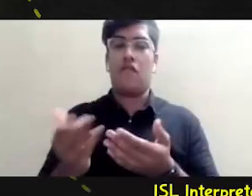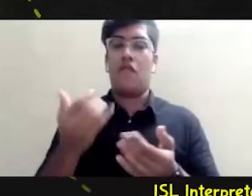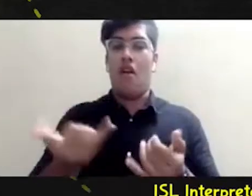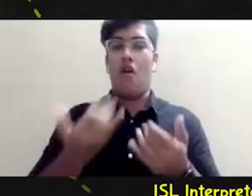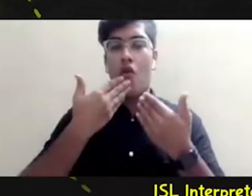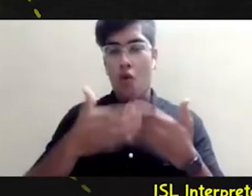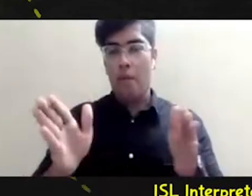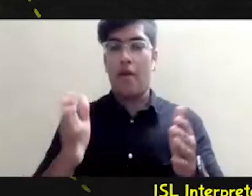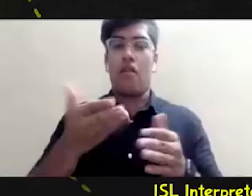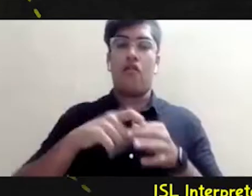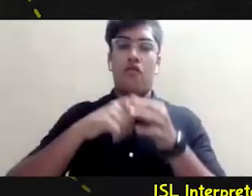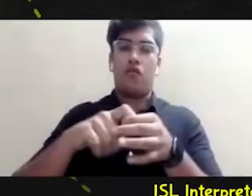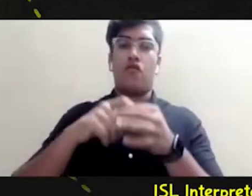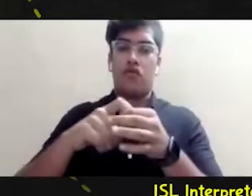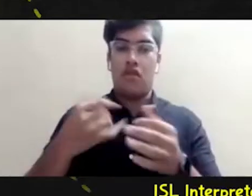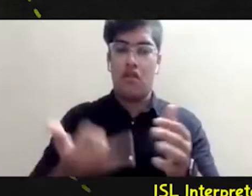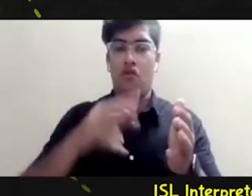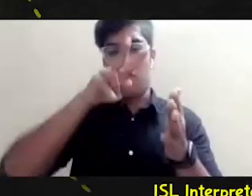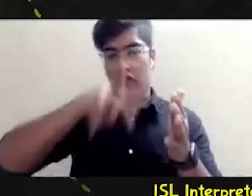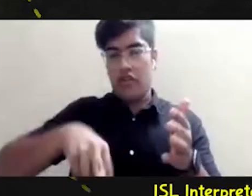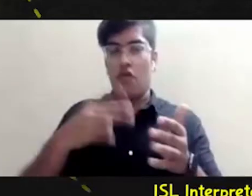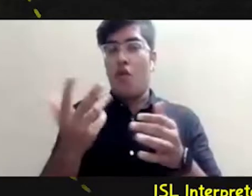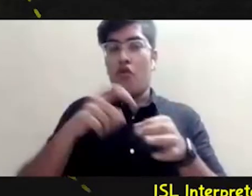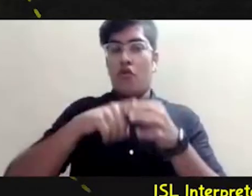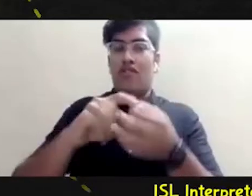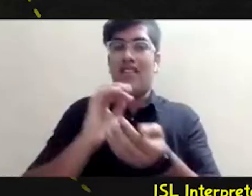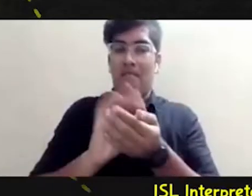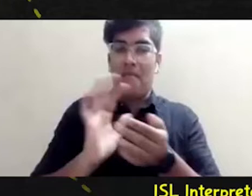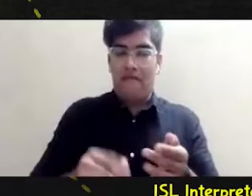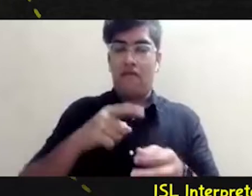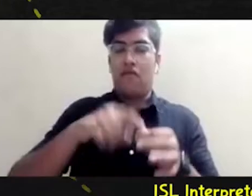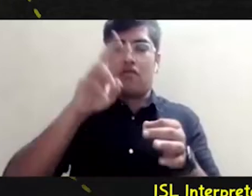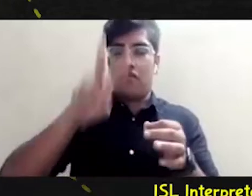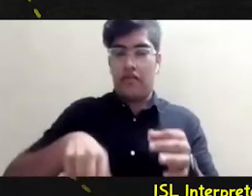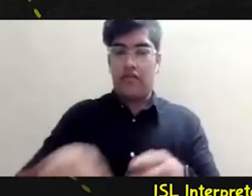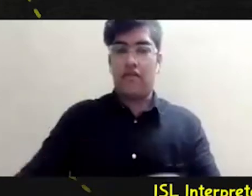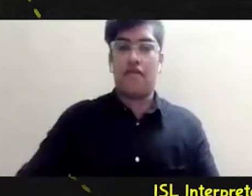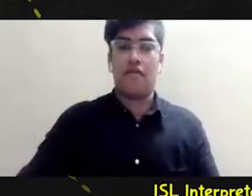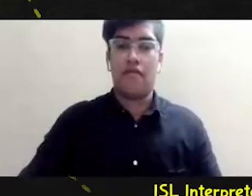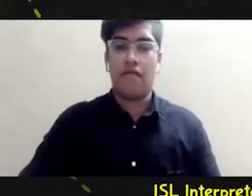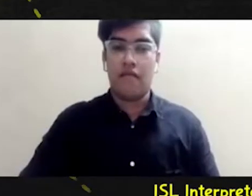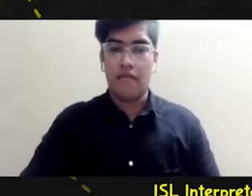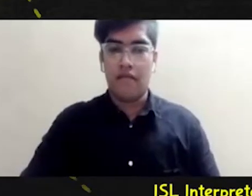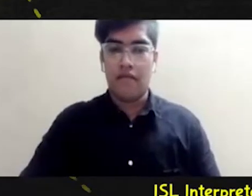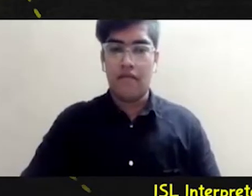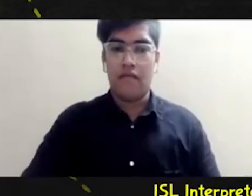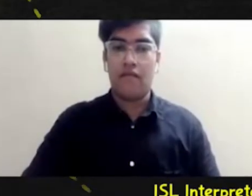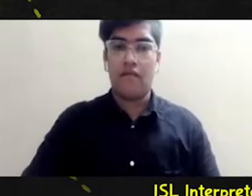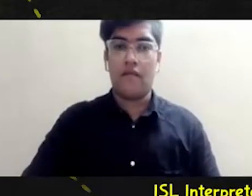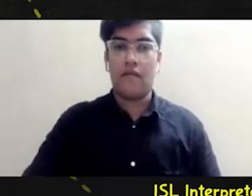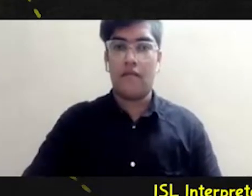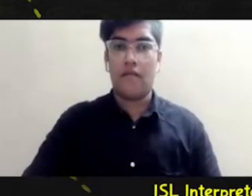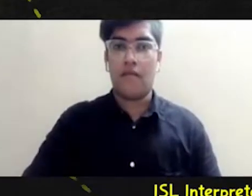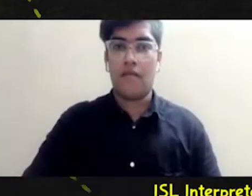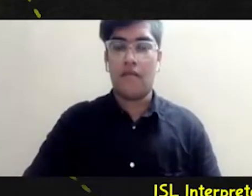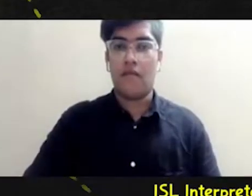the questions. So I'll just read out some of the questions which have come already on board. And I think